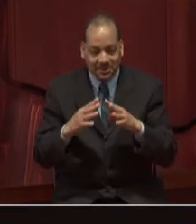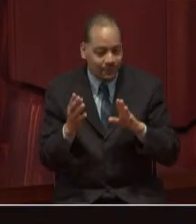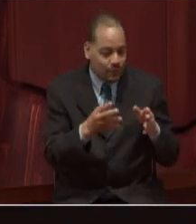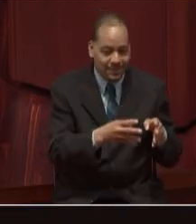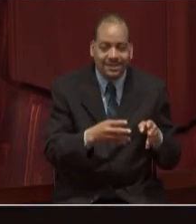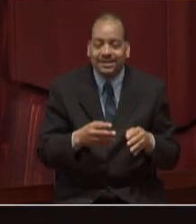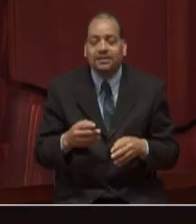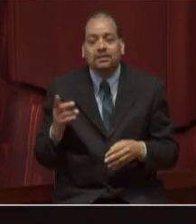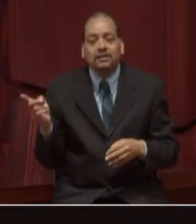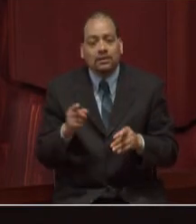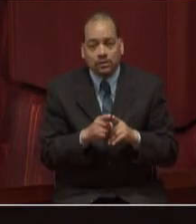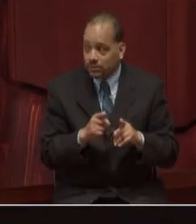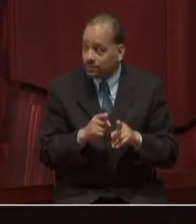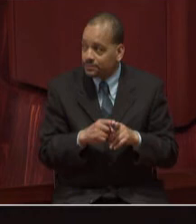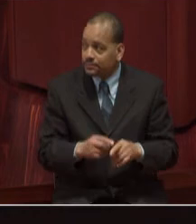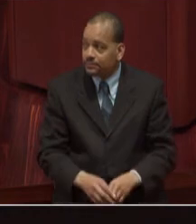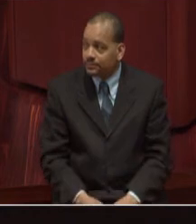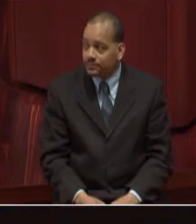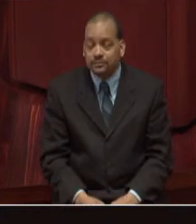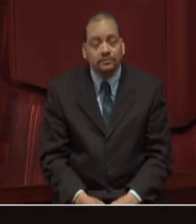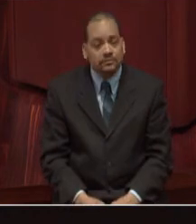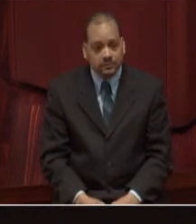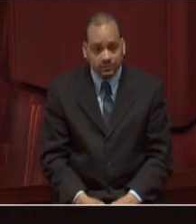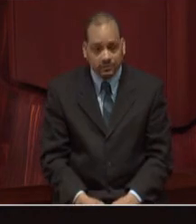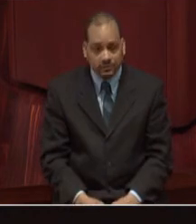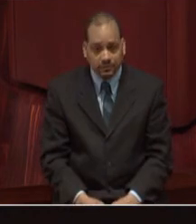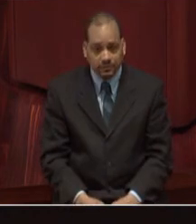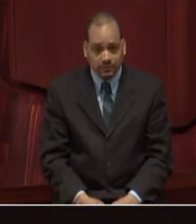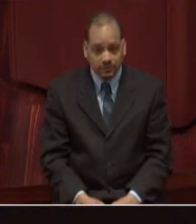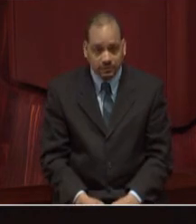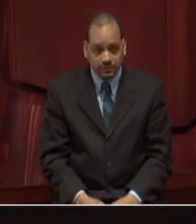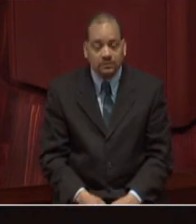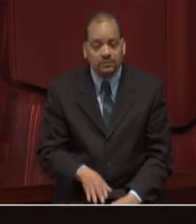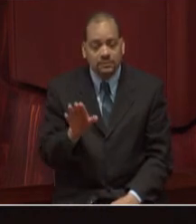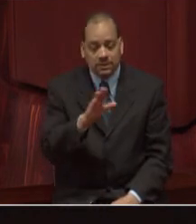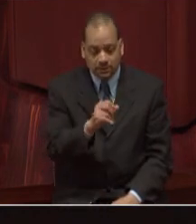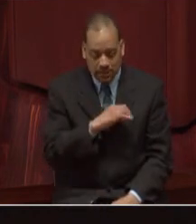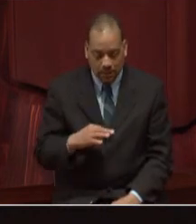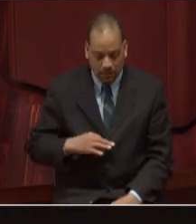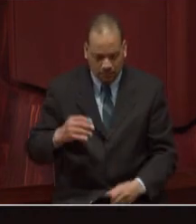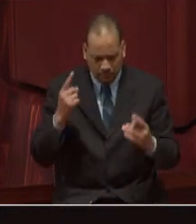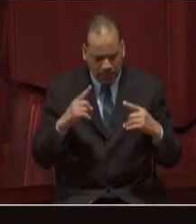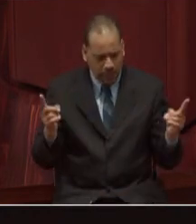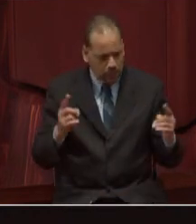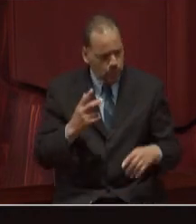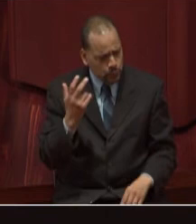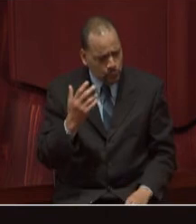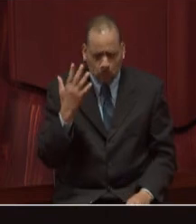As an added Philip, one of the reasons that he kept such an effective staff was